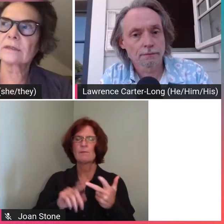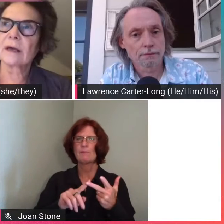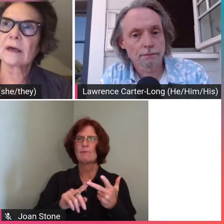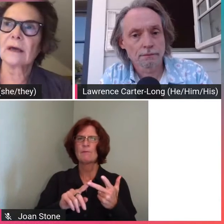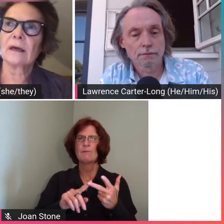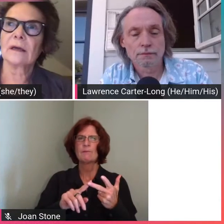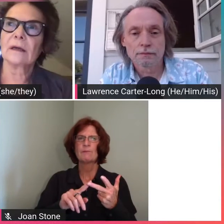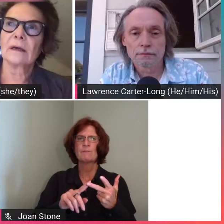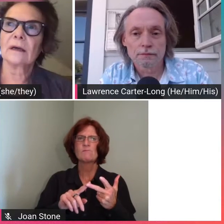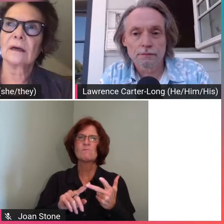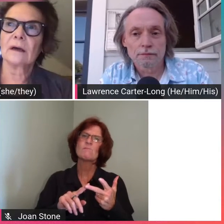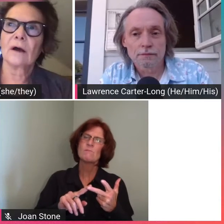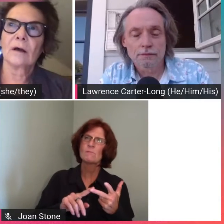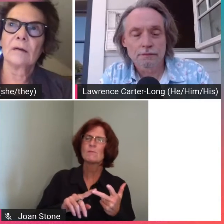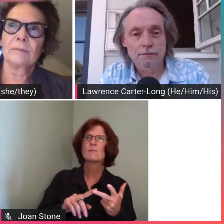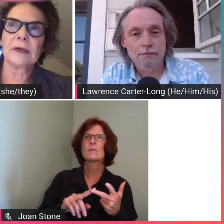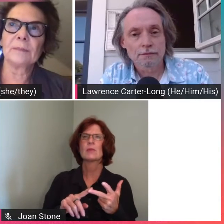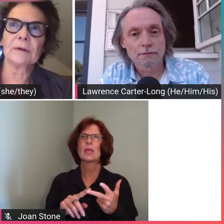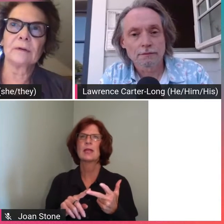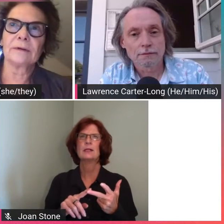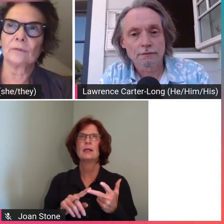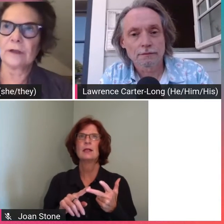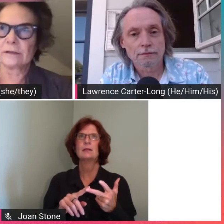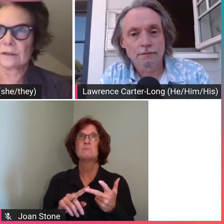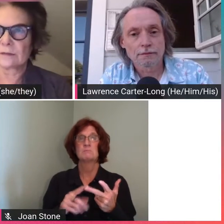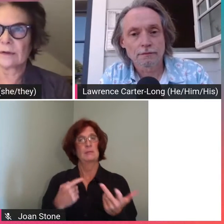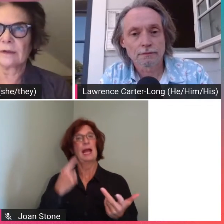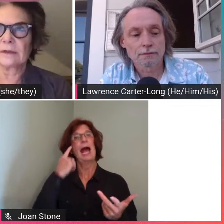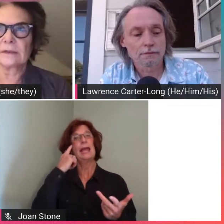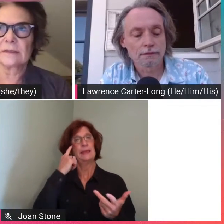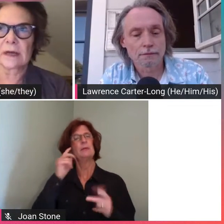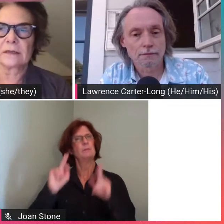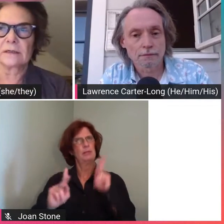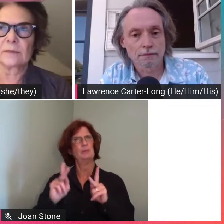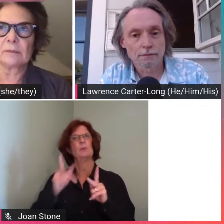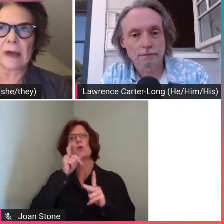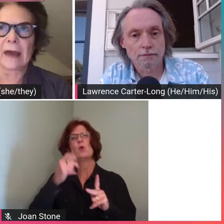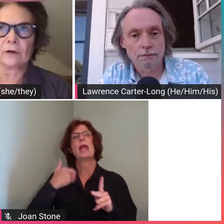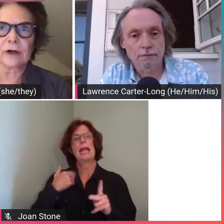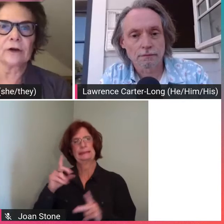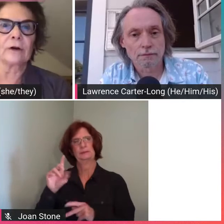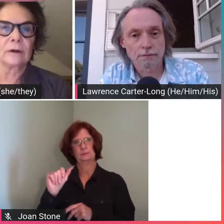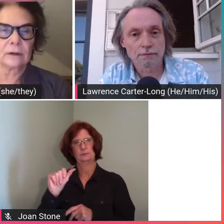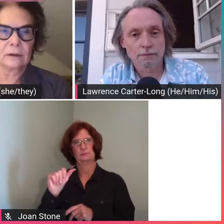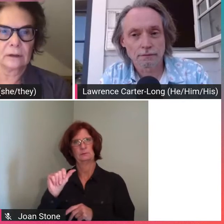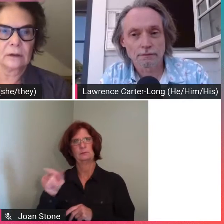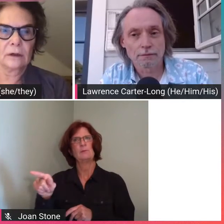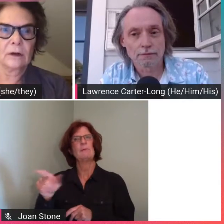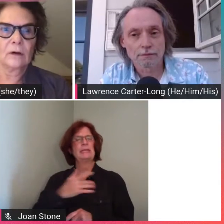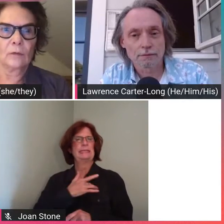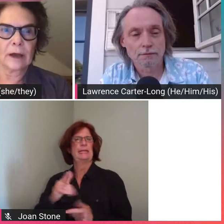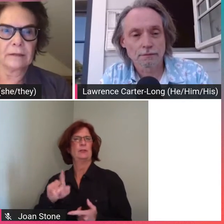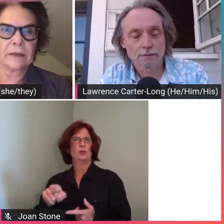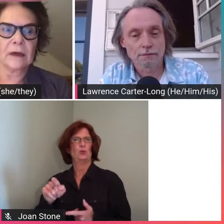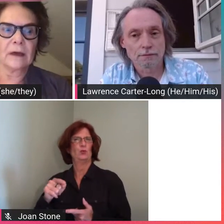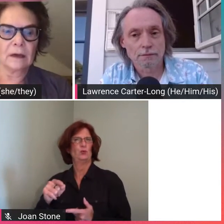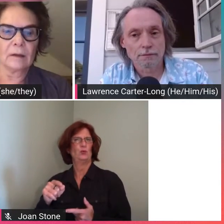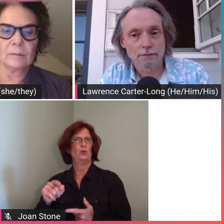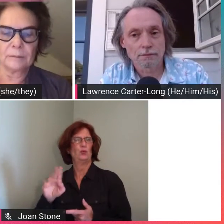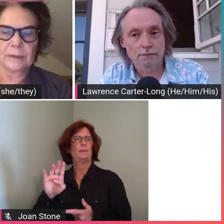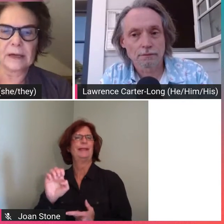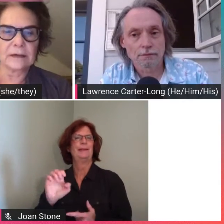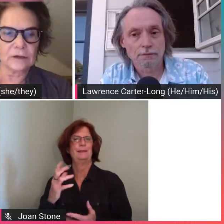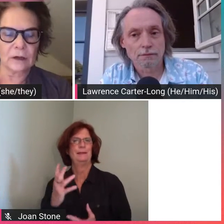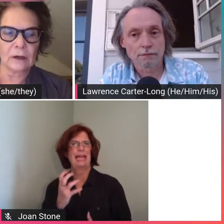I would say people with disabilities tended to be angrier when